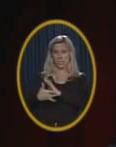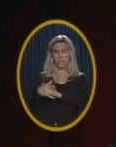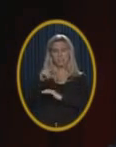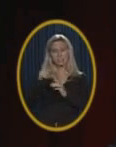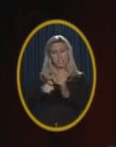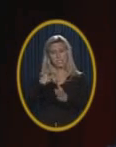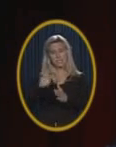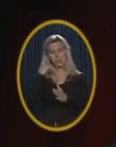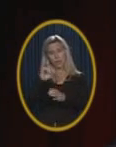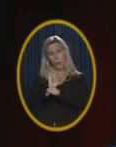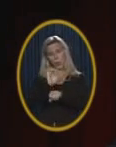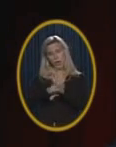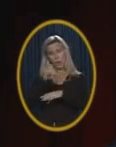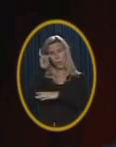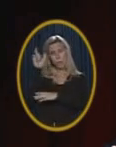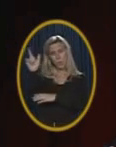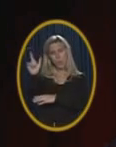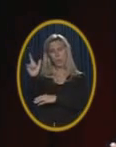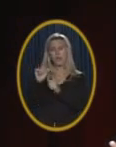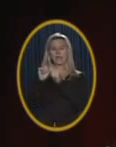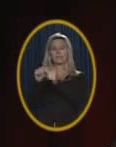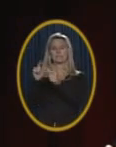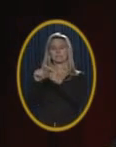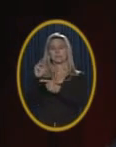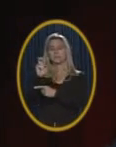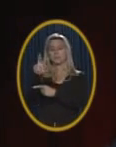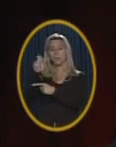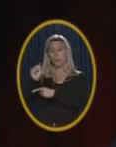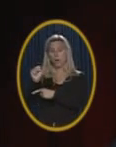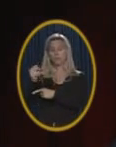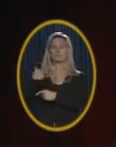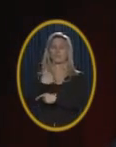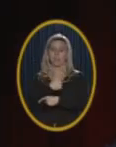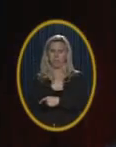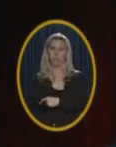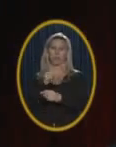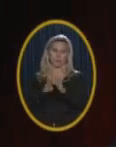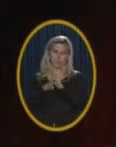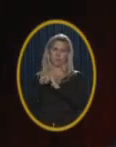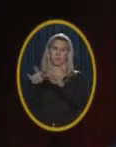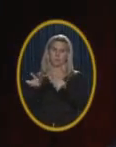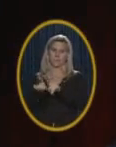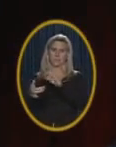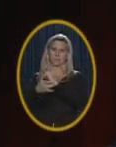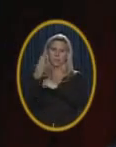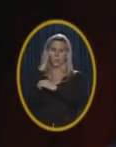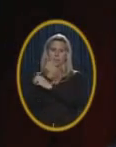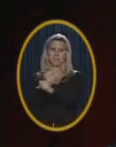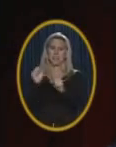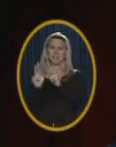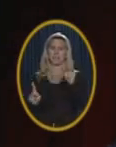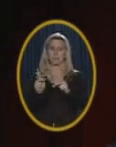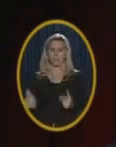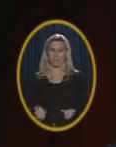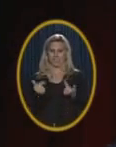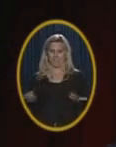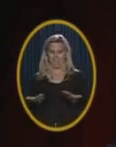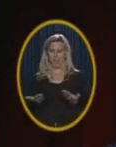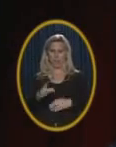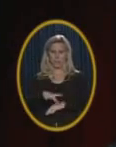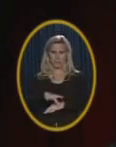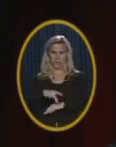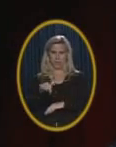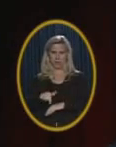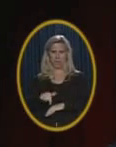live and work on the moon and go on to Mars, then we will have developed the same technologies that will save the people that live on this planet, our